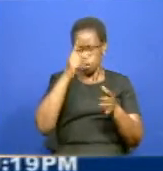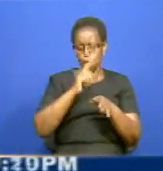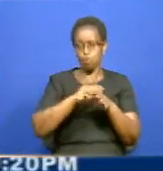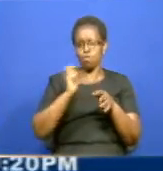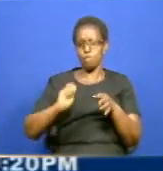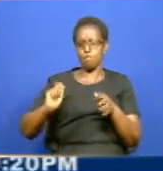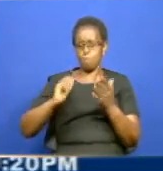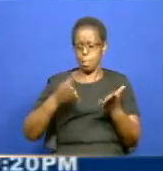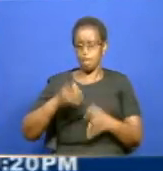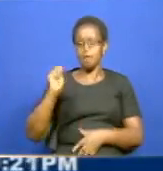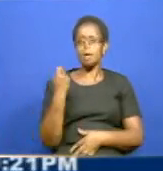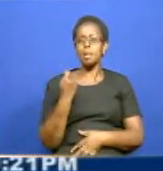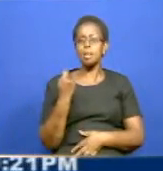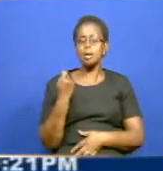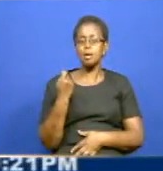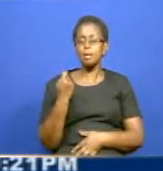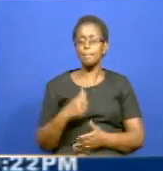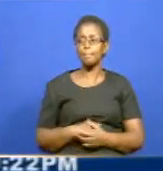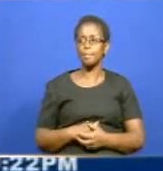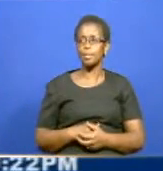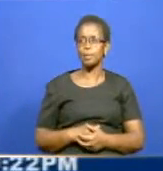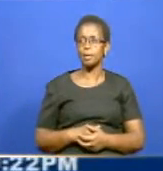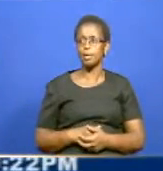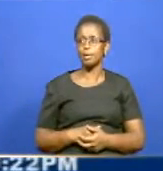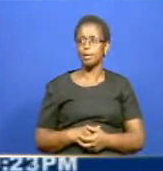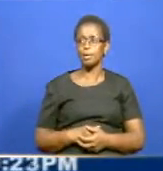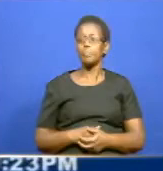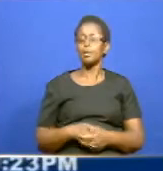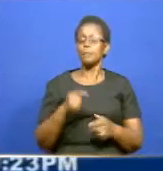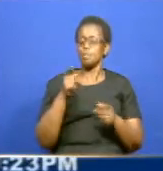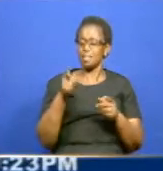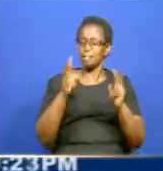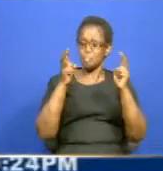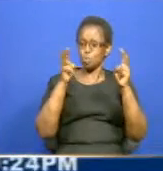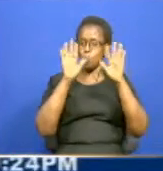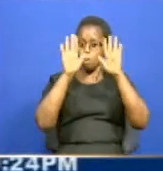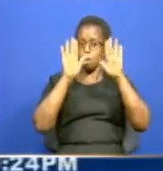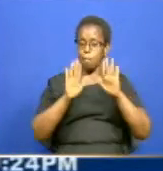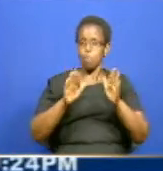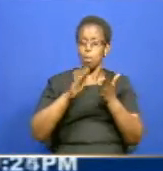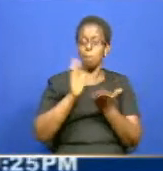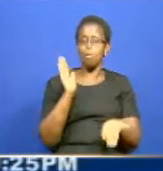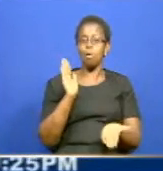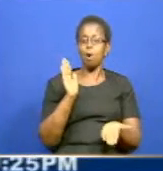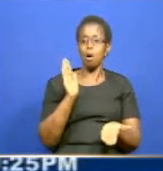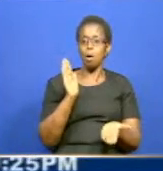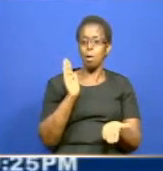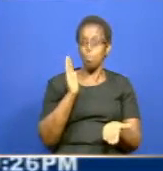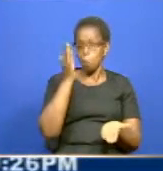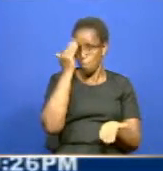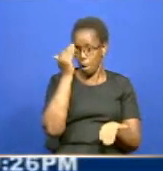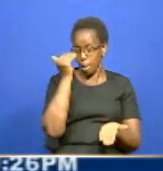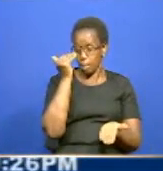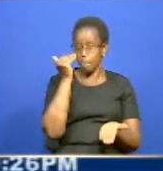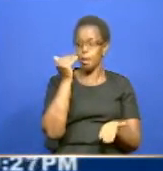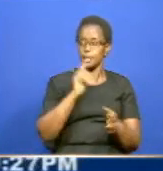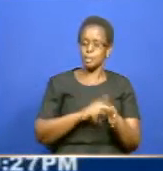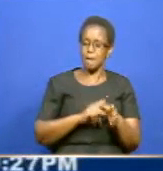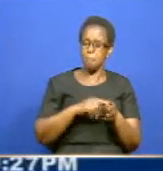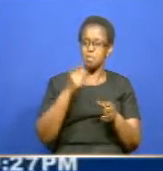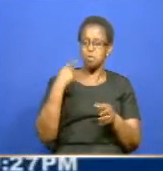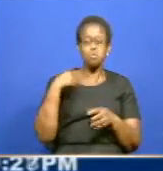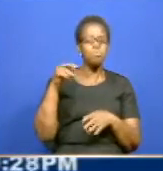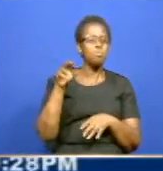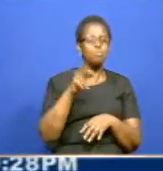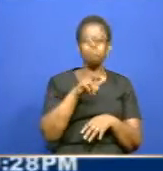Mr. Speaker, sir. Mr. Speaker, I can say it is a very important matter, noting that when you go around the